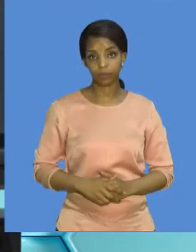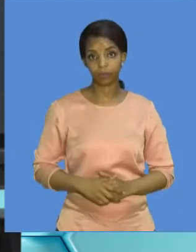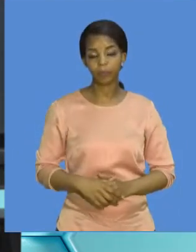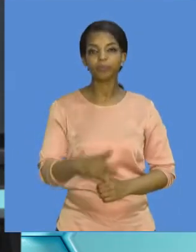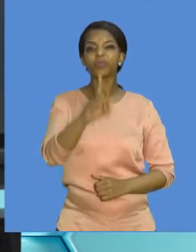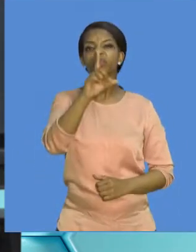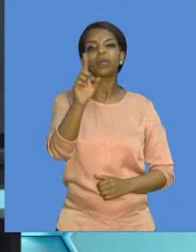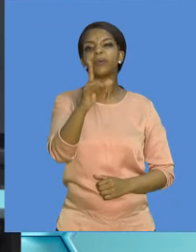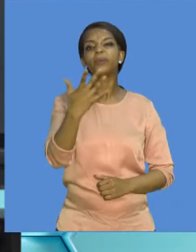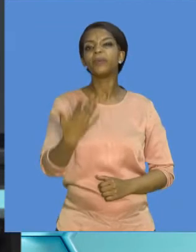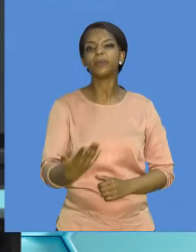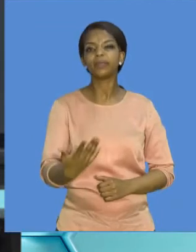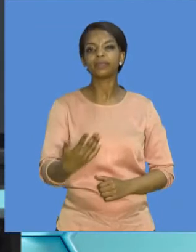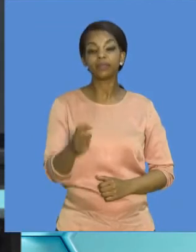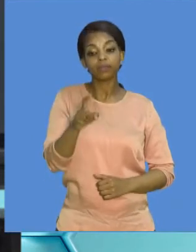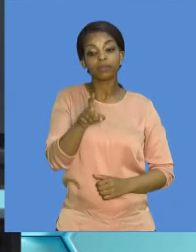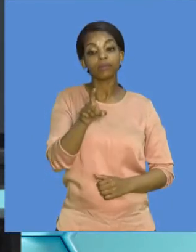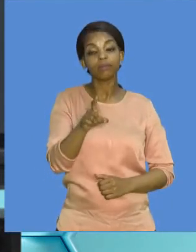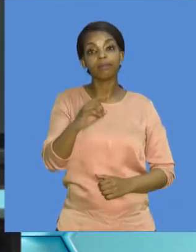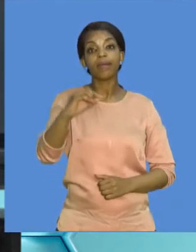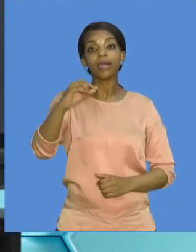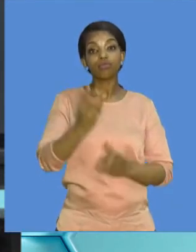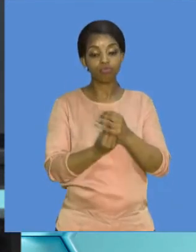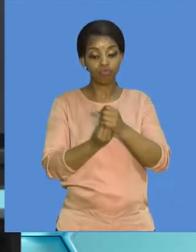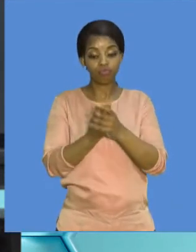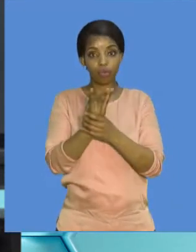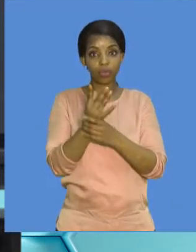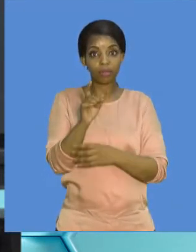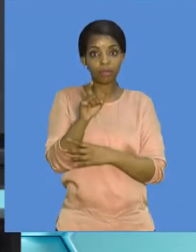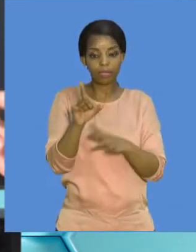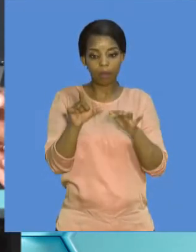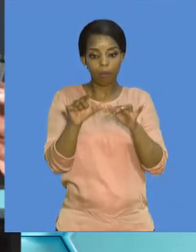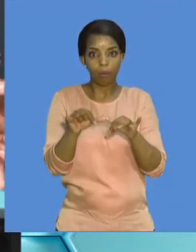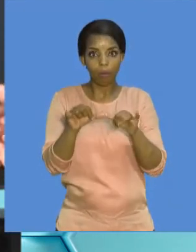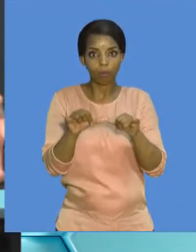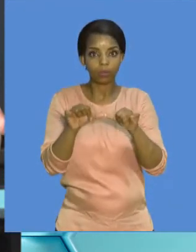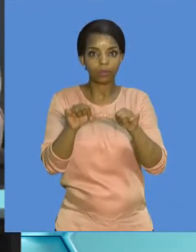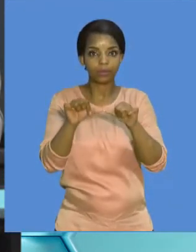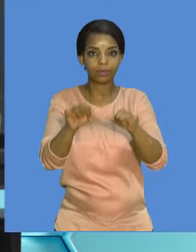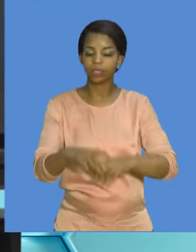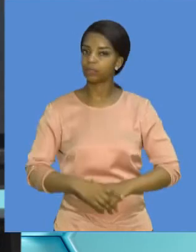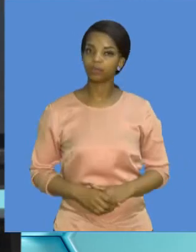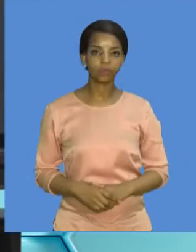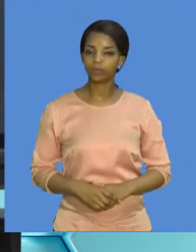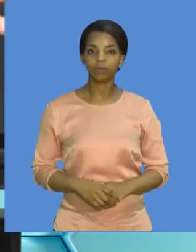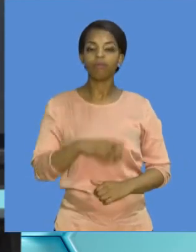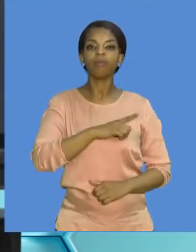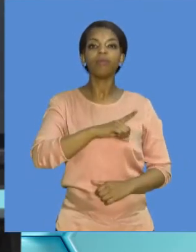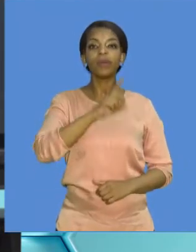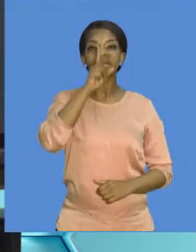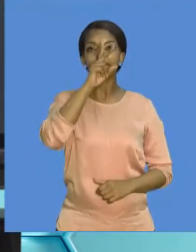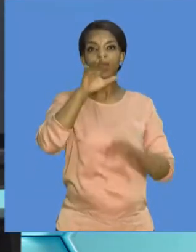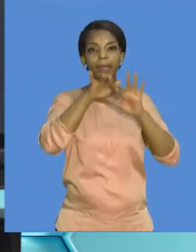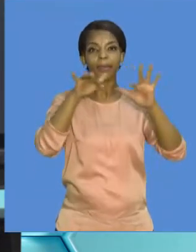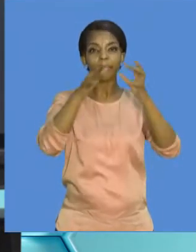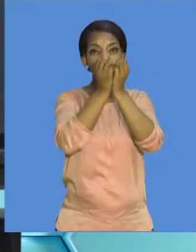there, growth is there, but it is not a constant growth like we've seen with our previous lesson. So that's what